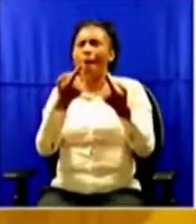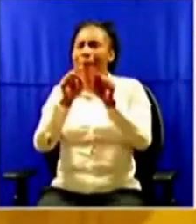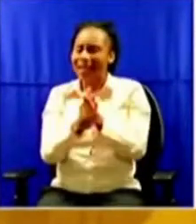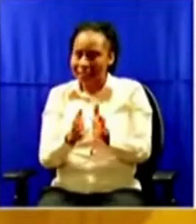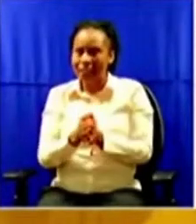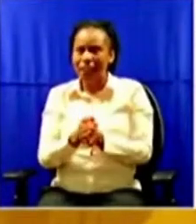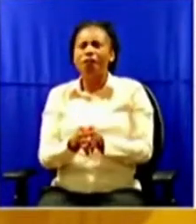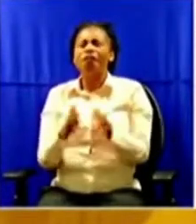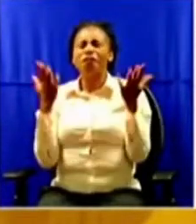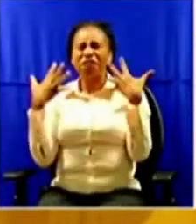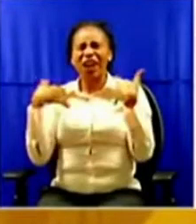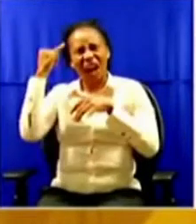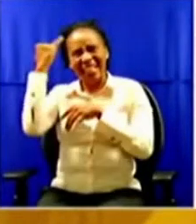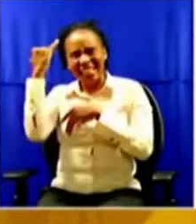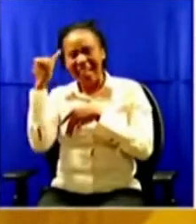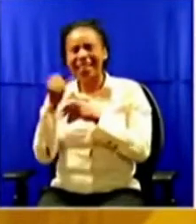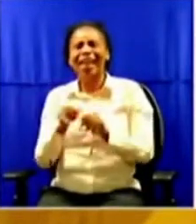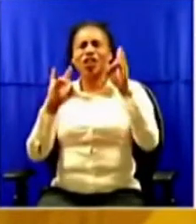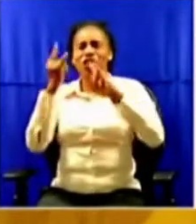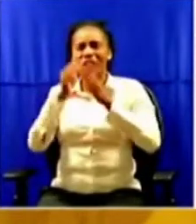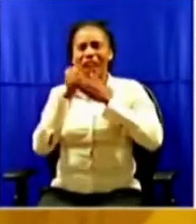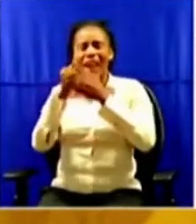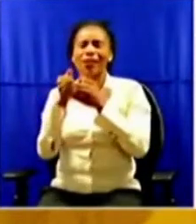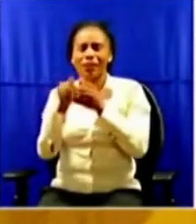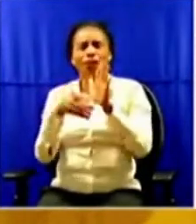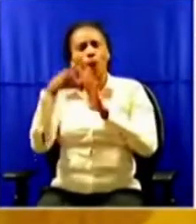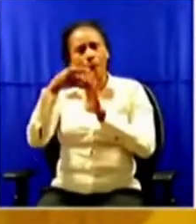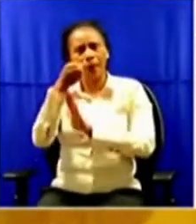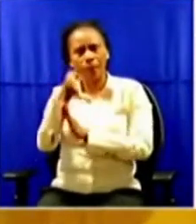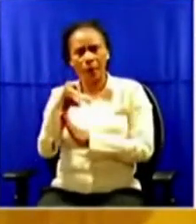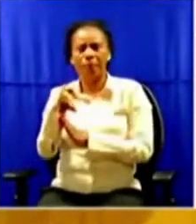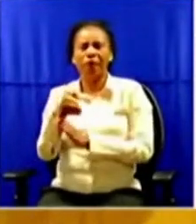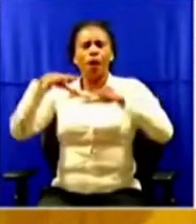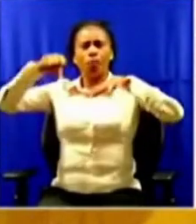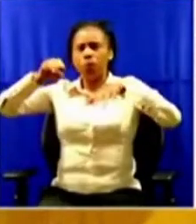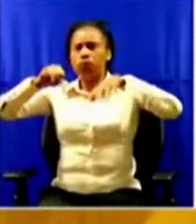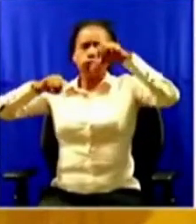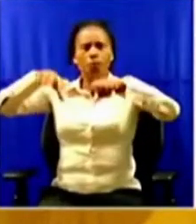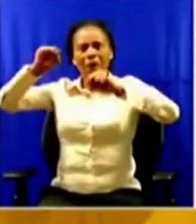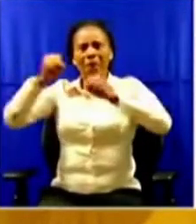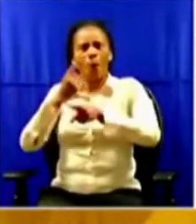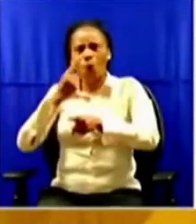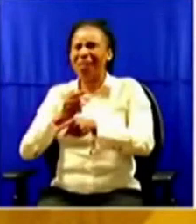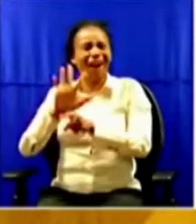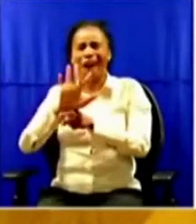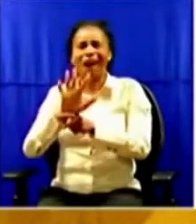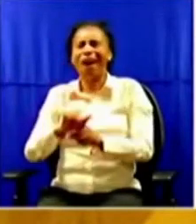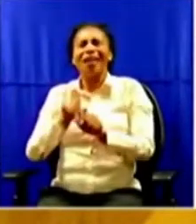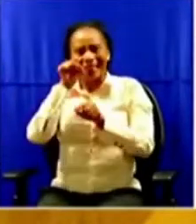city-led development. Working governments will end load shedding over time to protect residents from